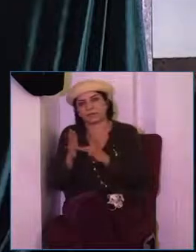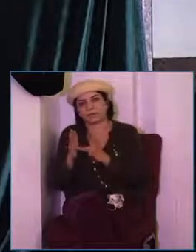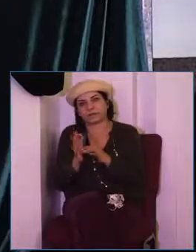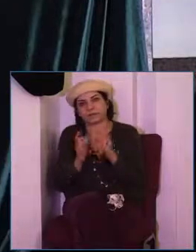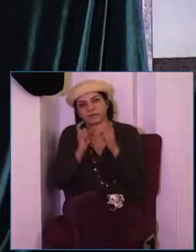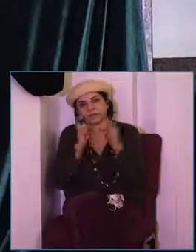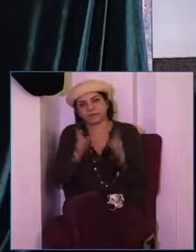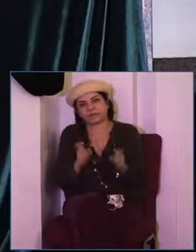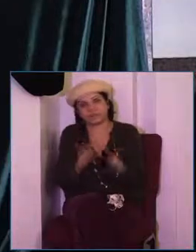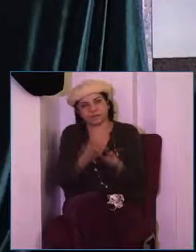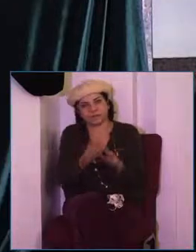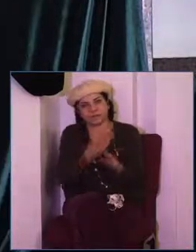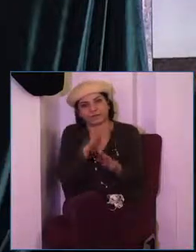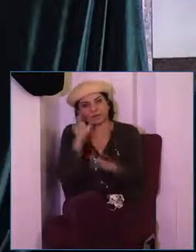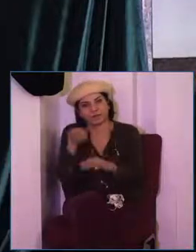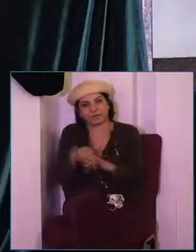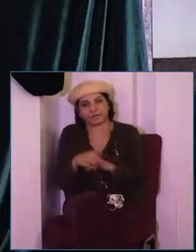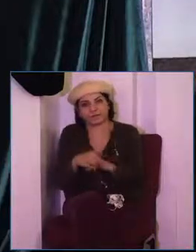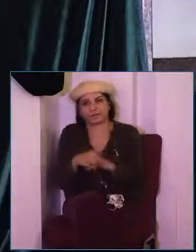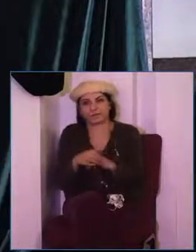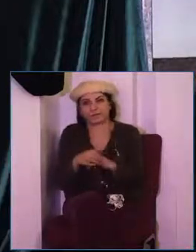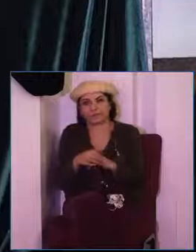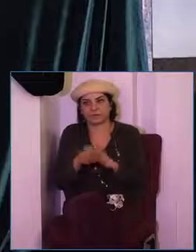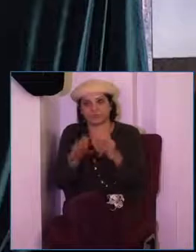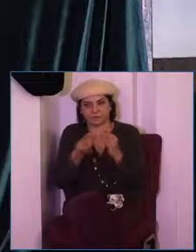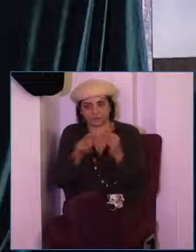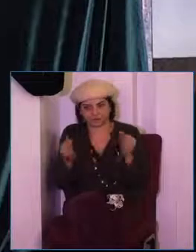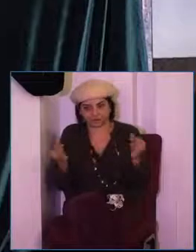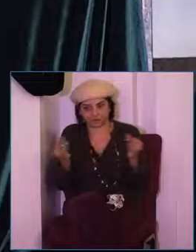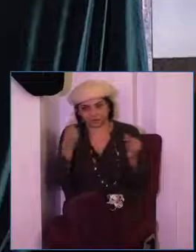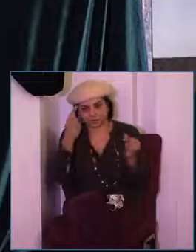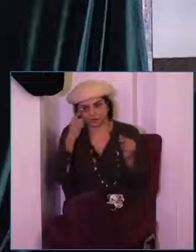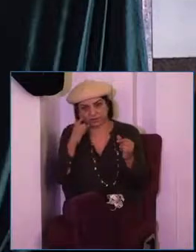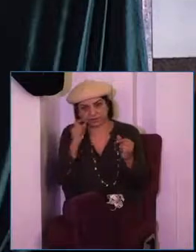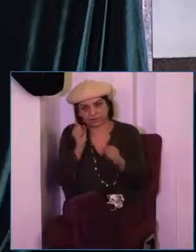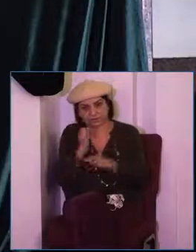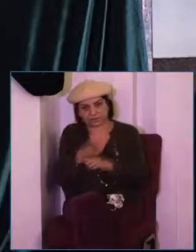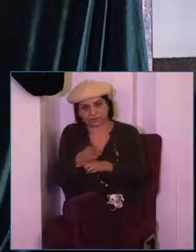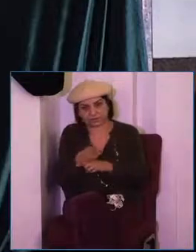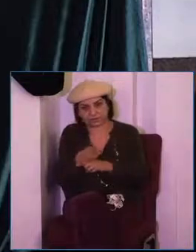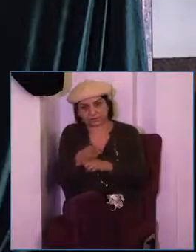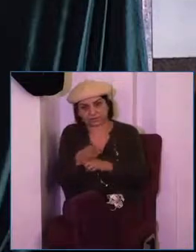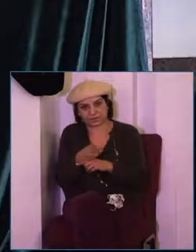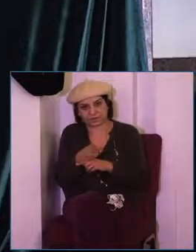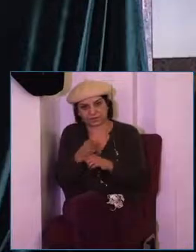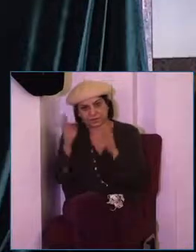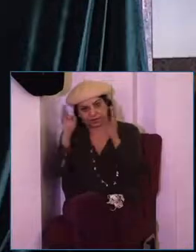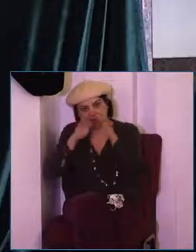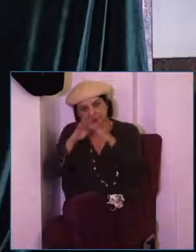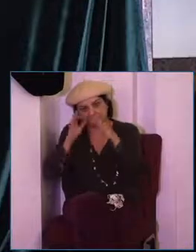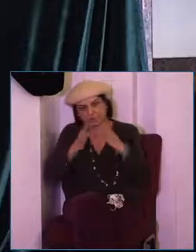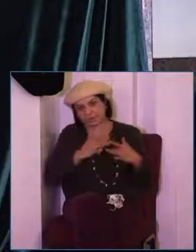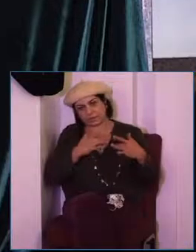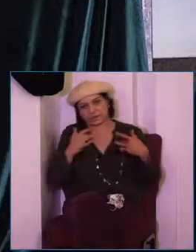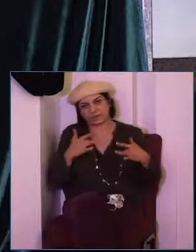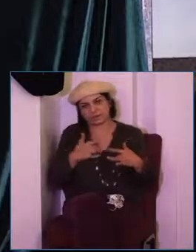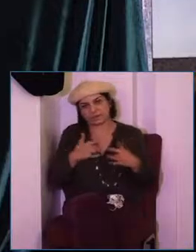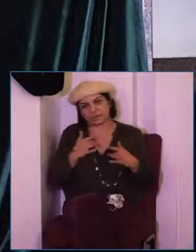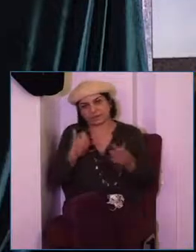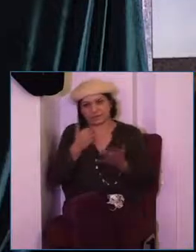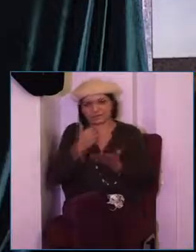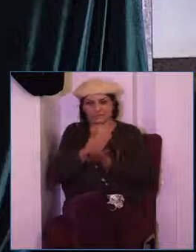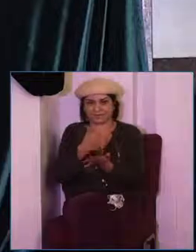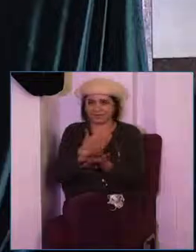before him. The cure for defeating a troubled heart.